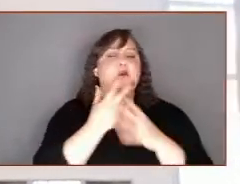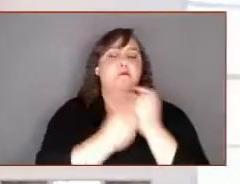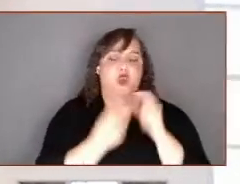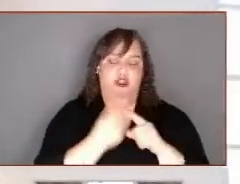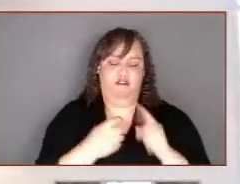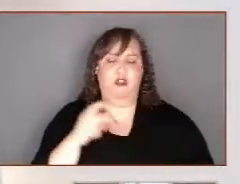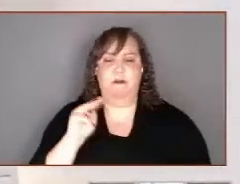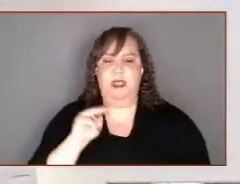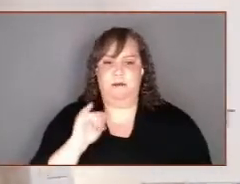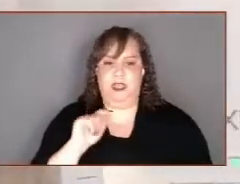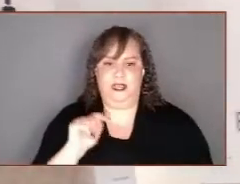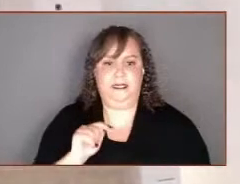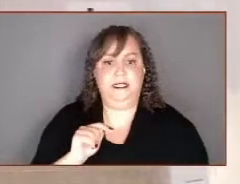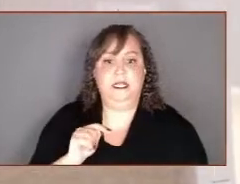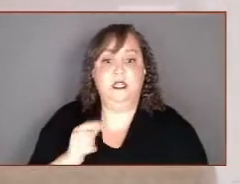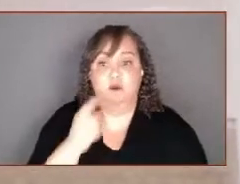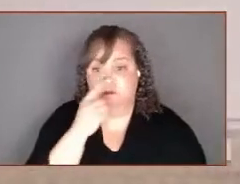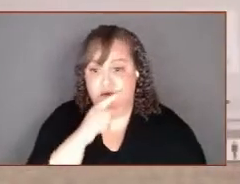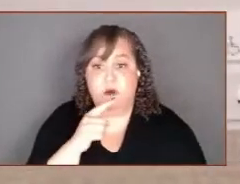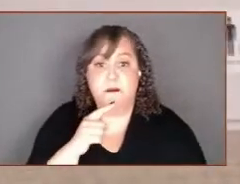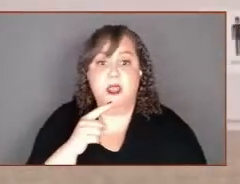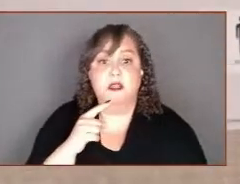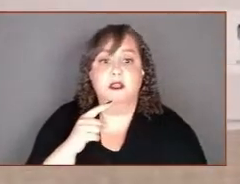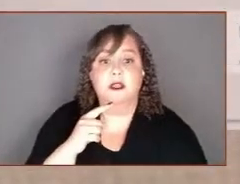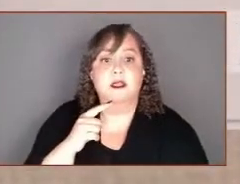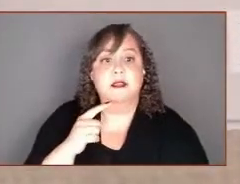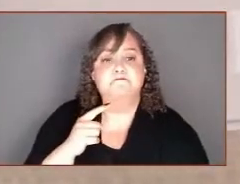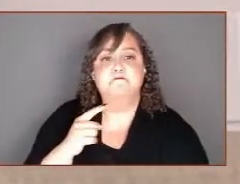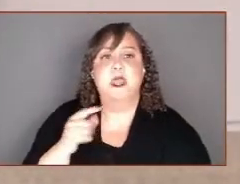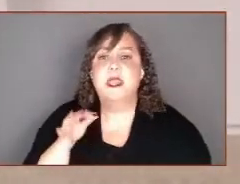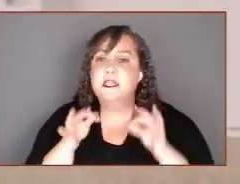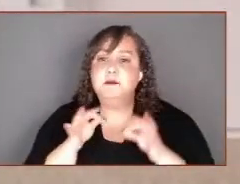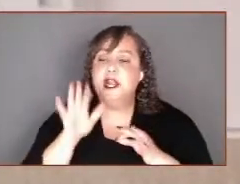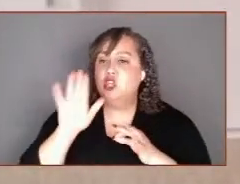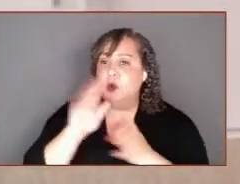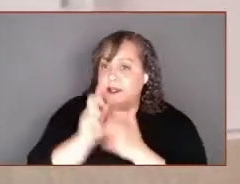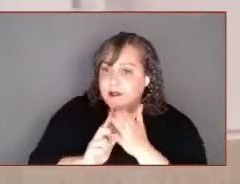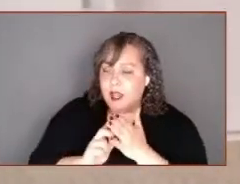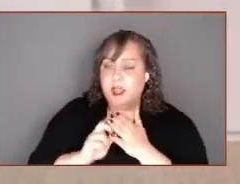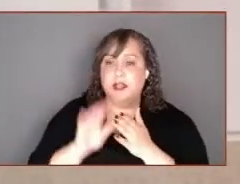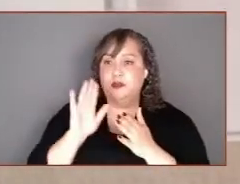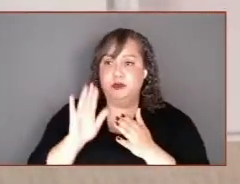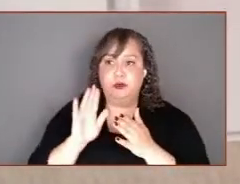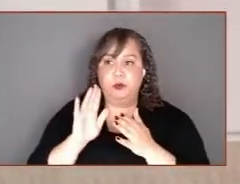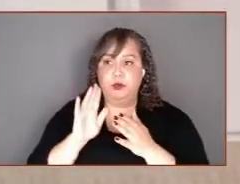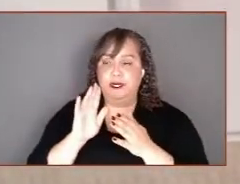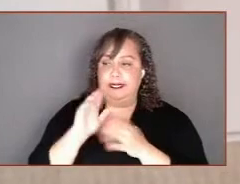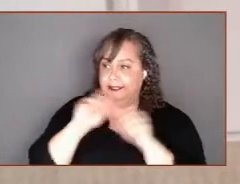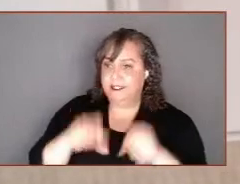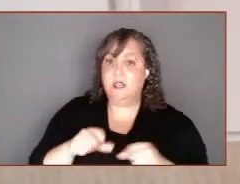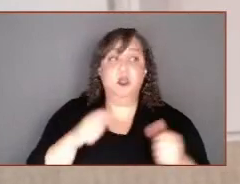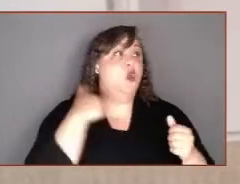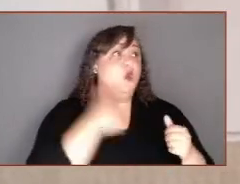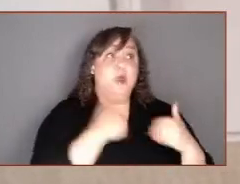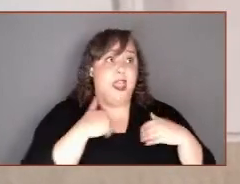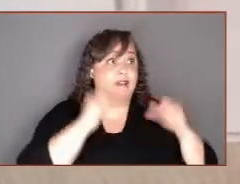your design and your system. Right, so I just first of all like to say that we've got an amazing team of 7 people, and